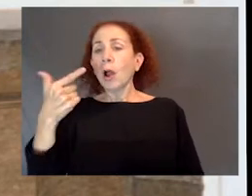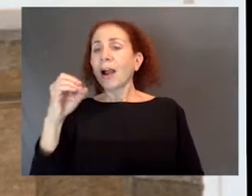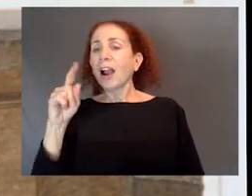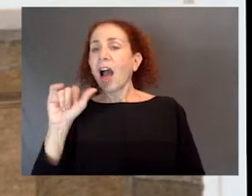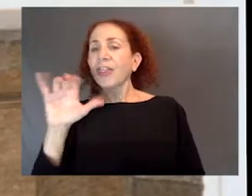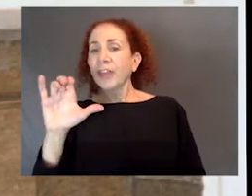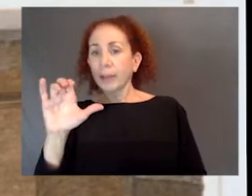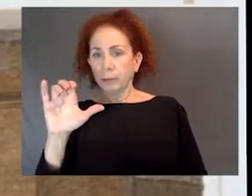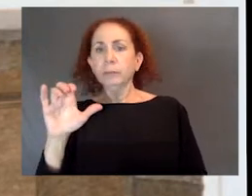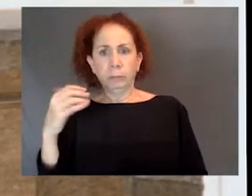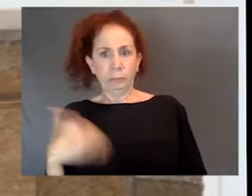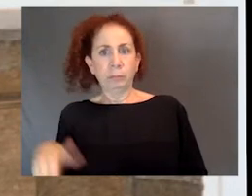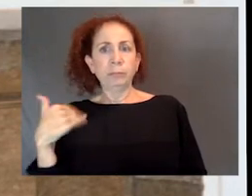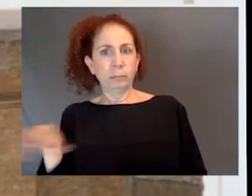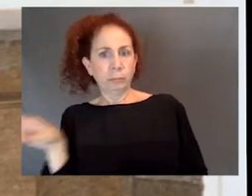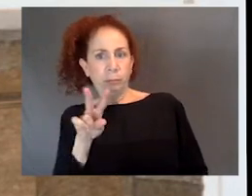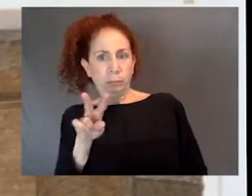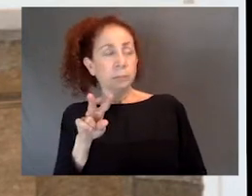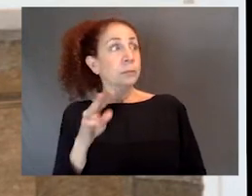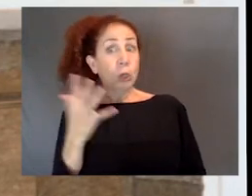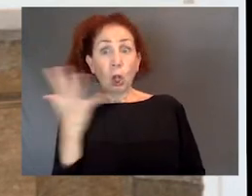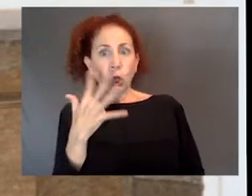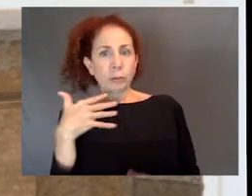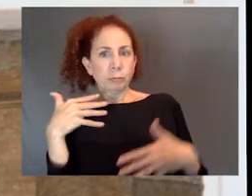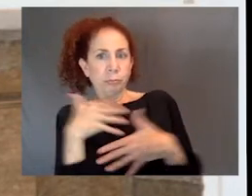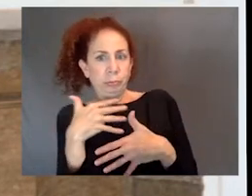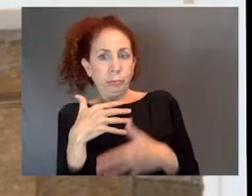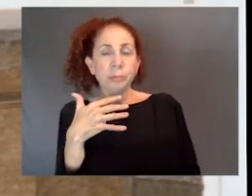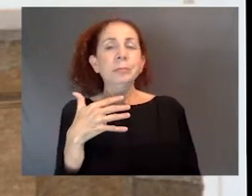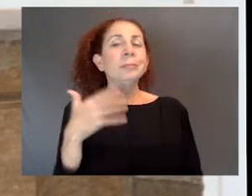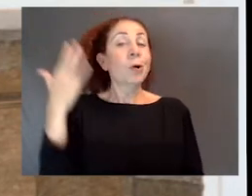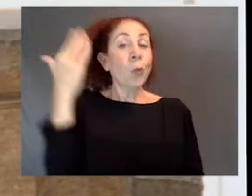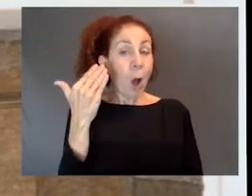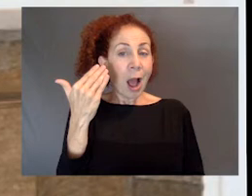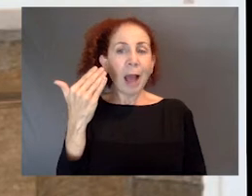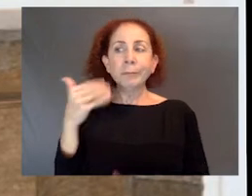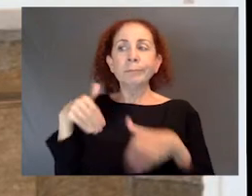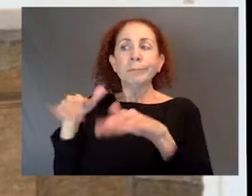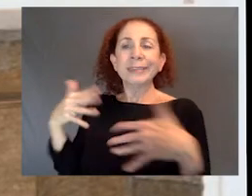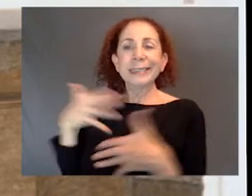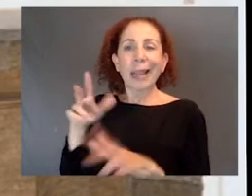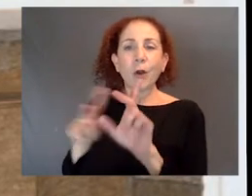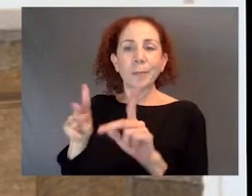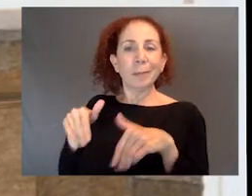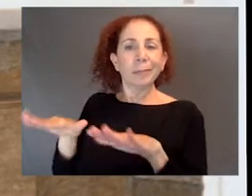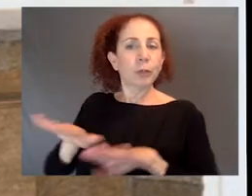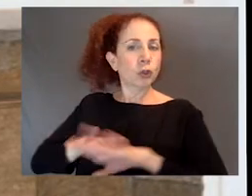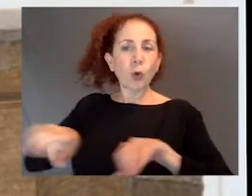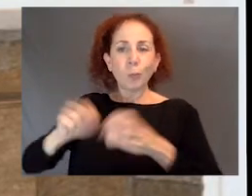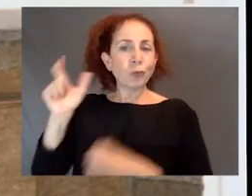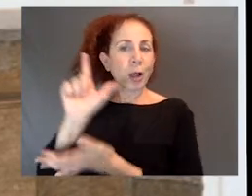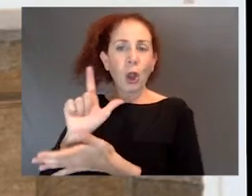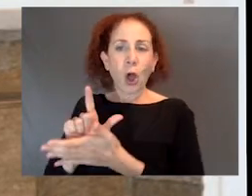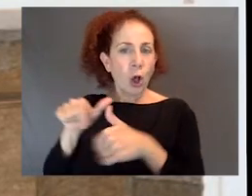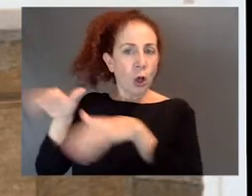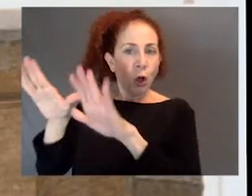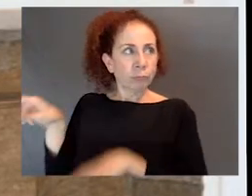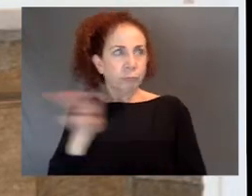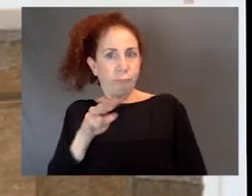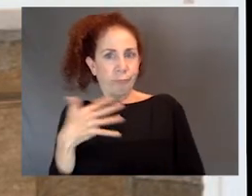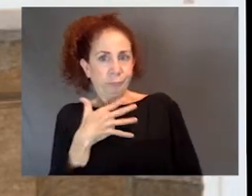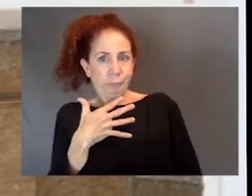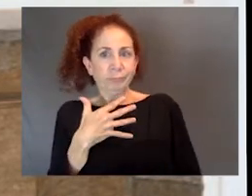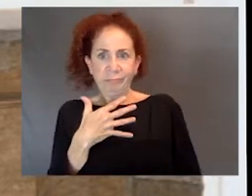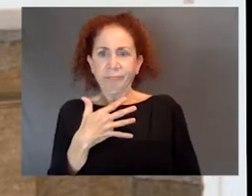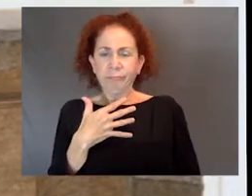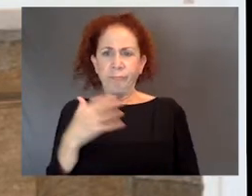eerie appearance. Though the building looks formidable, this is primarily a scare tactic to turn people away from a life of crime by